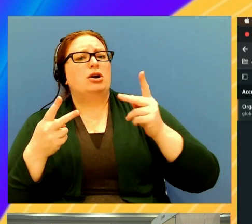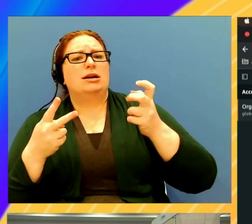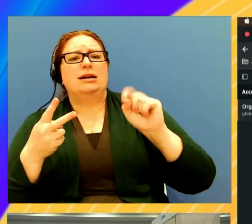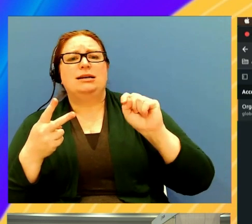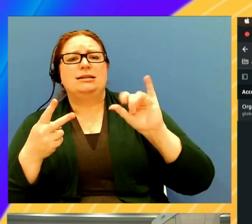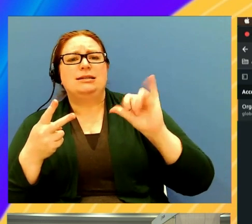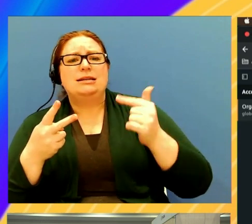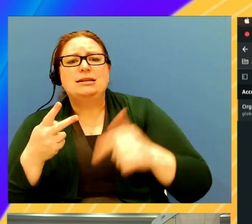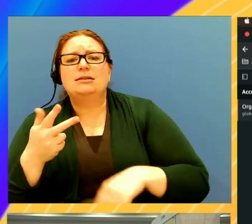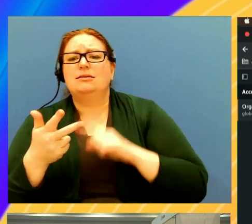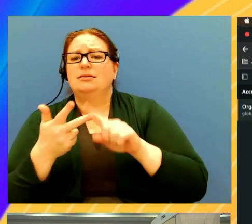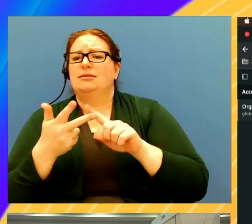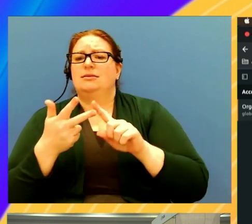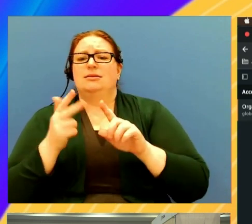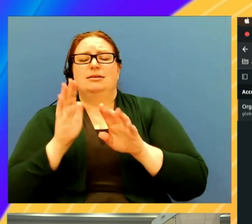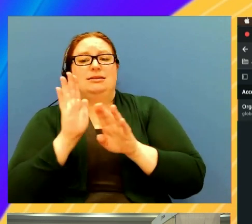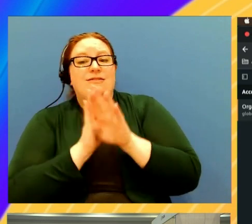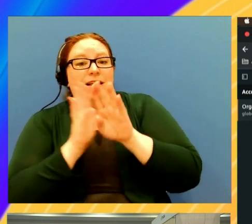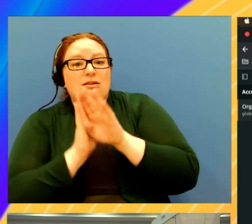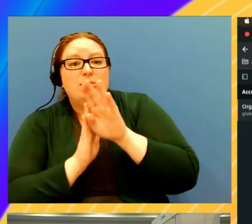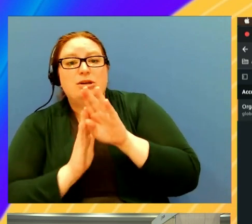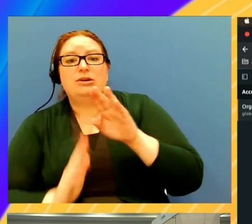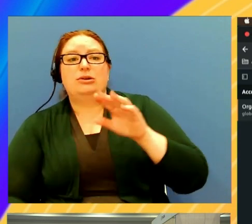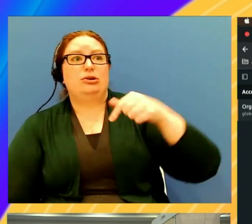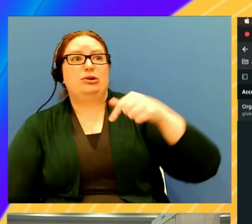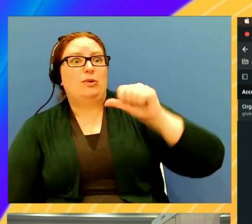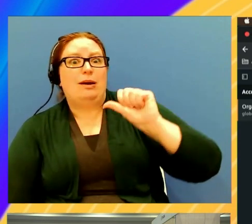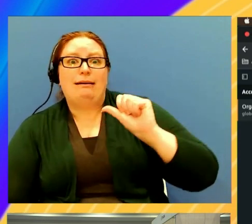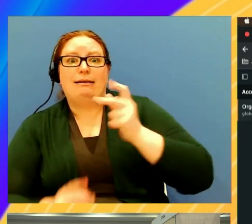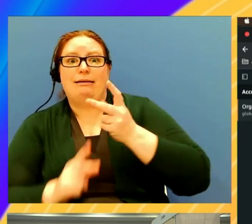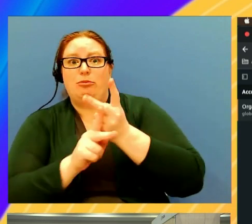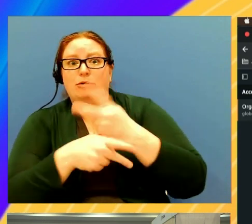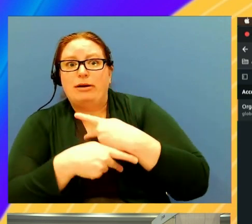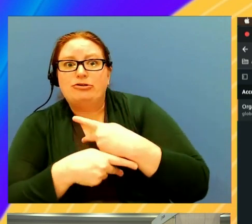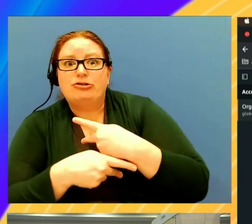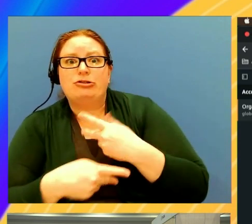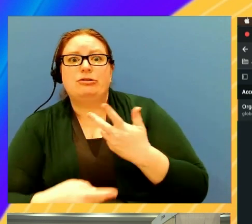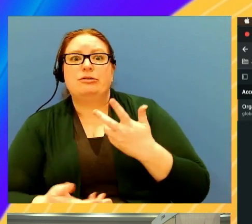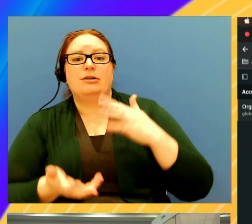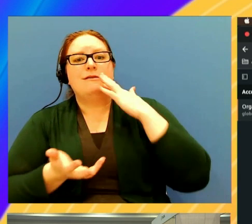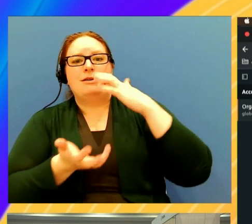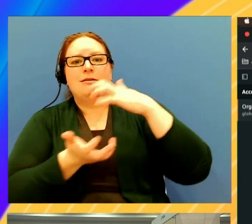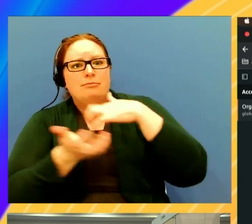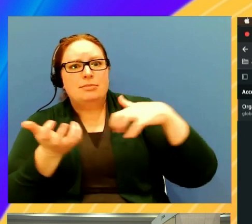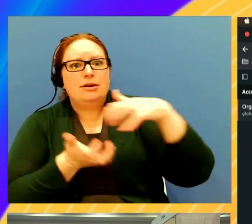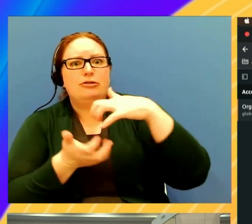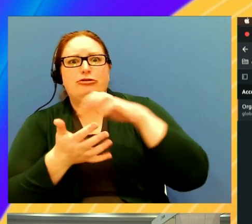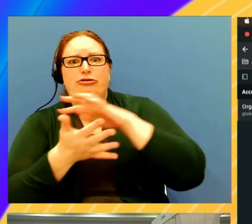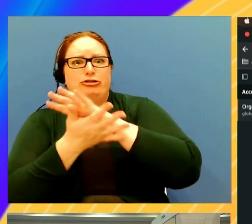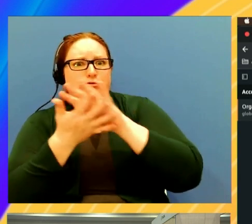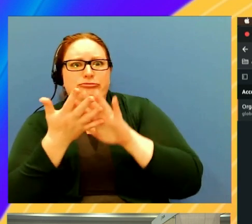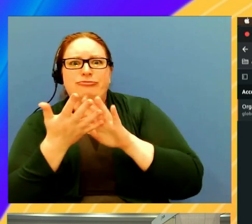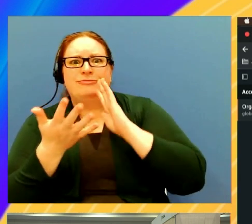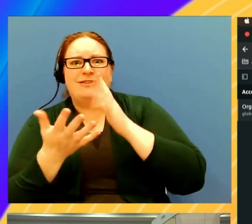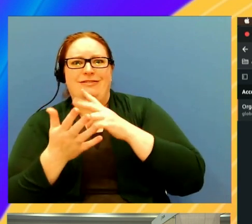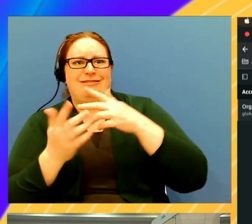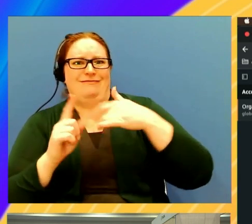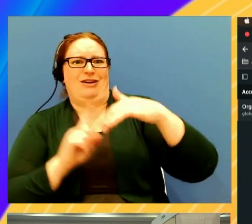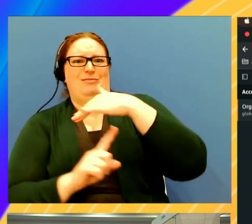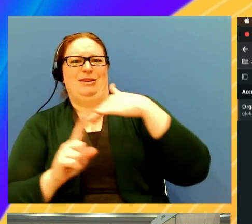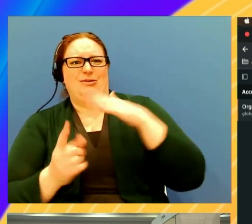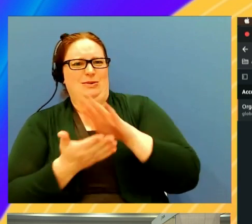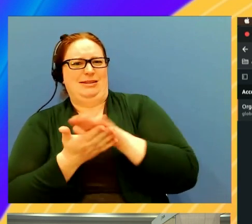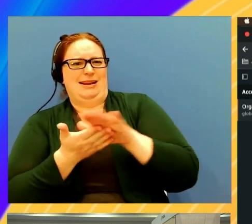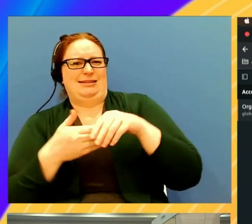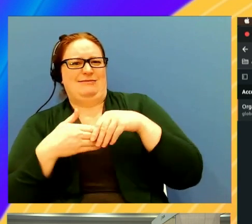have development, QA, production, or maybe even a mixture of those two environments. So it's nice and